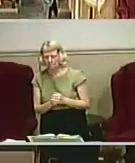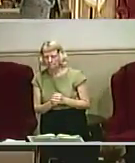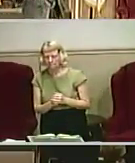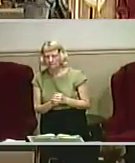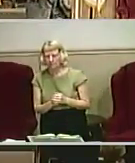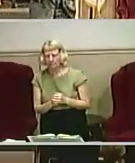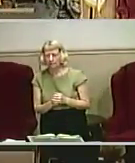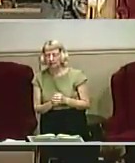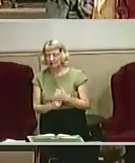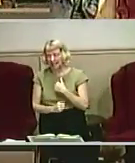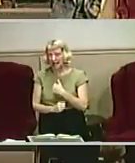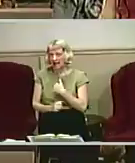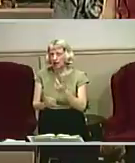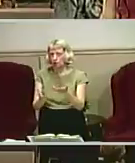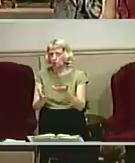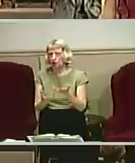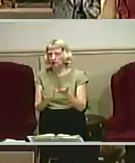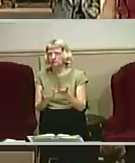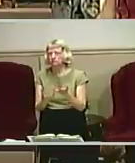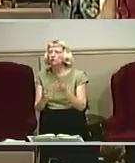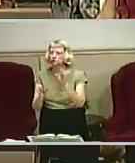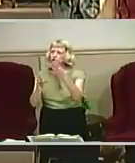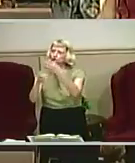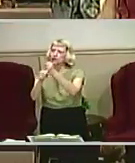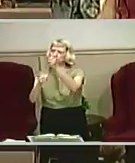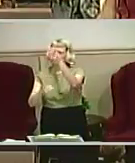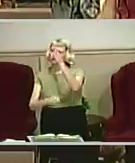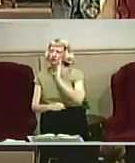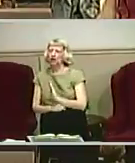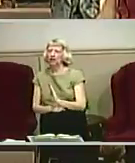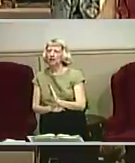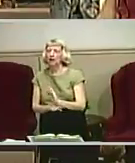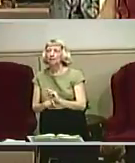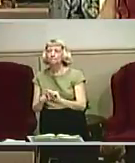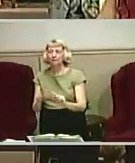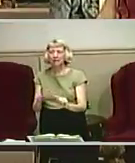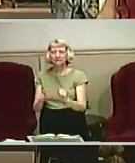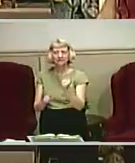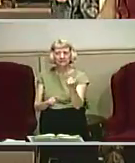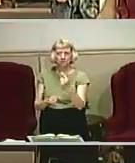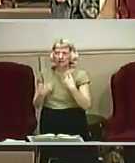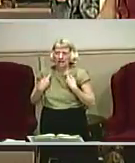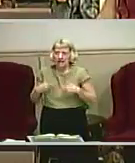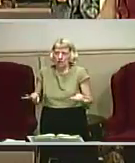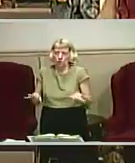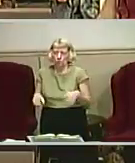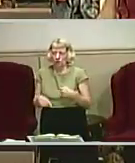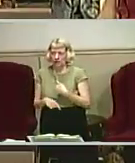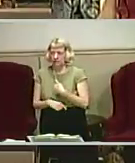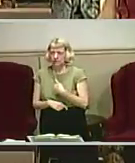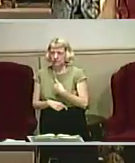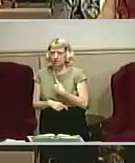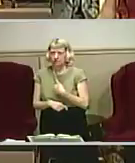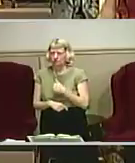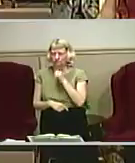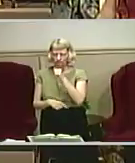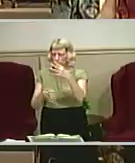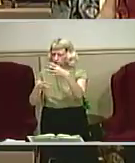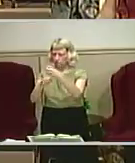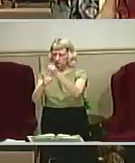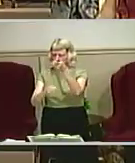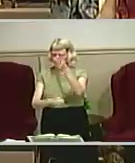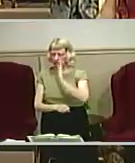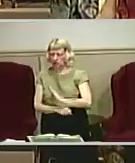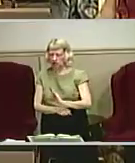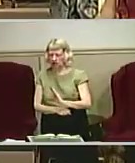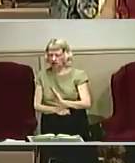it's what I want. I will trust in God. But then if it's something that I don't want, I'm not going to trust in God